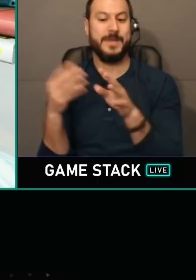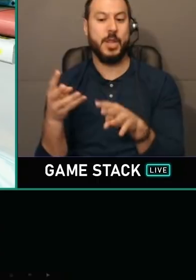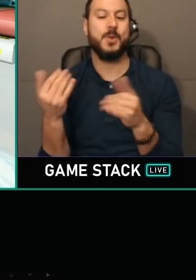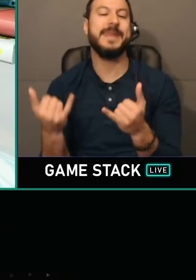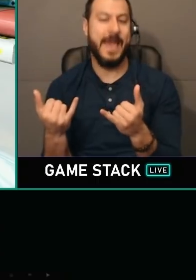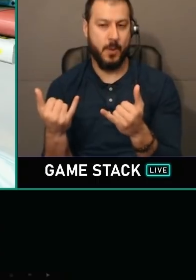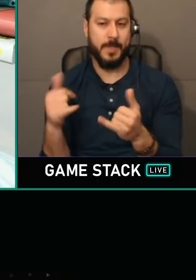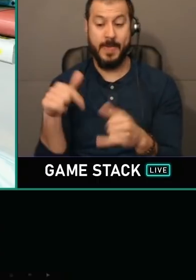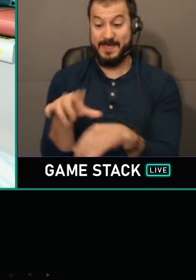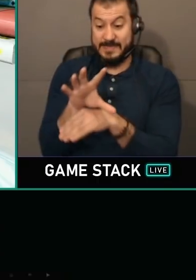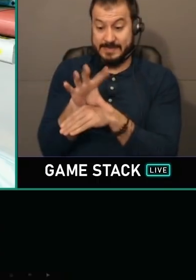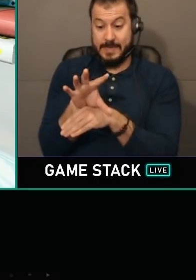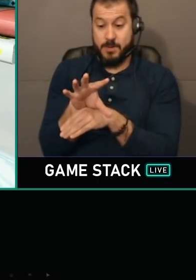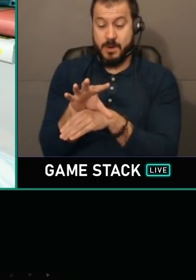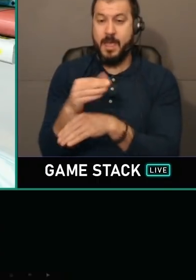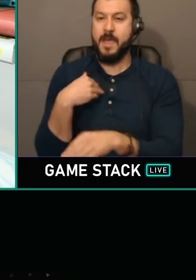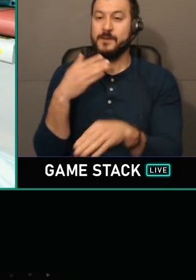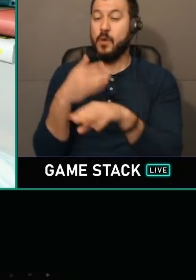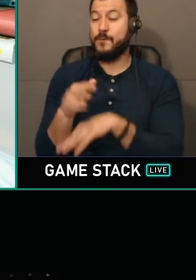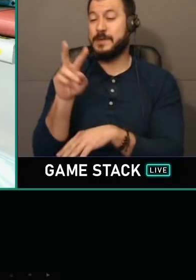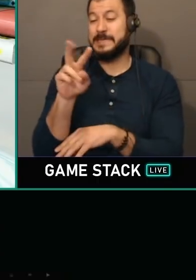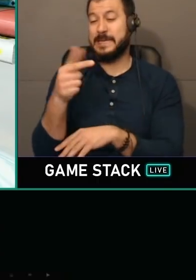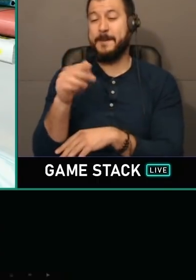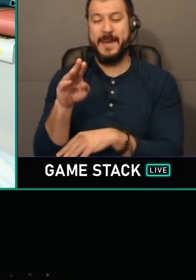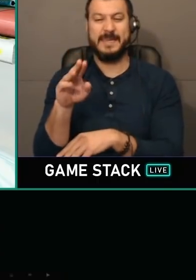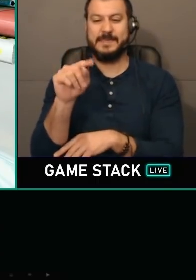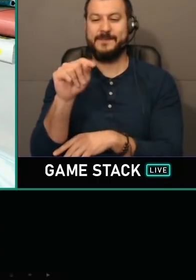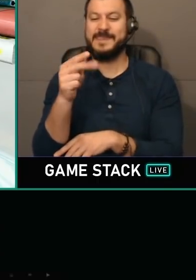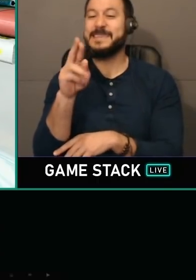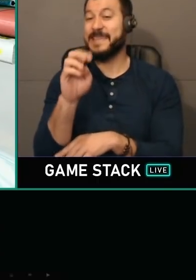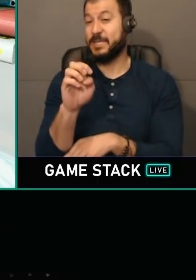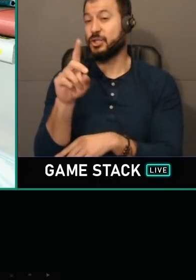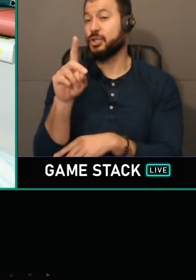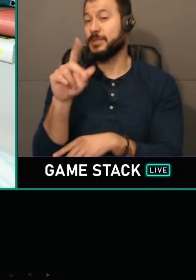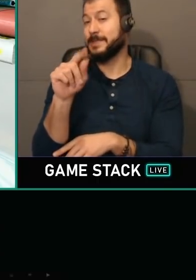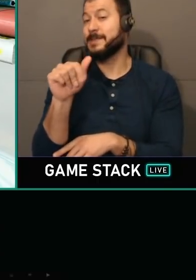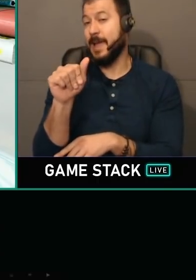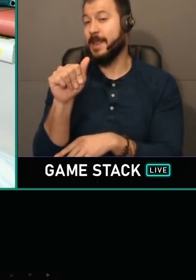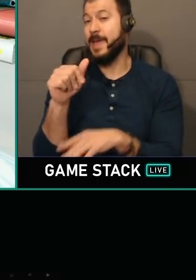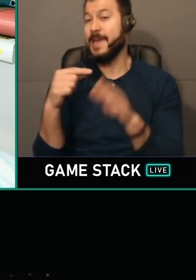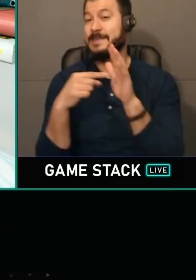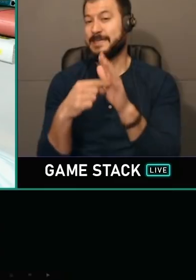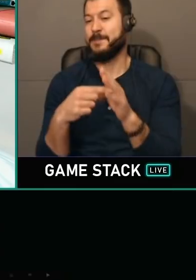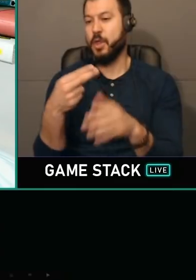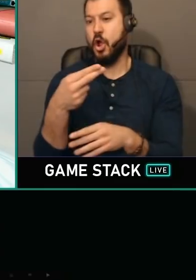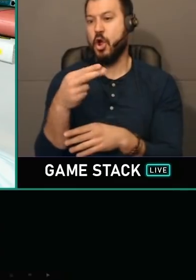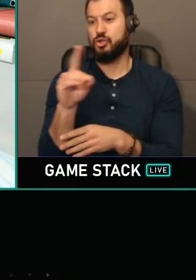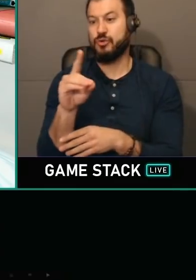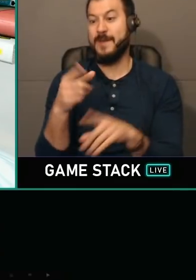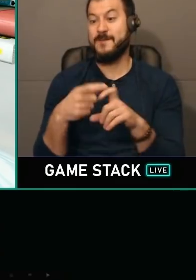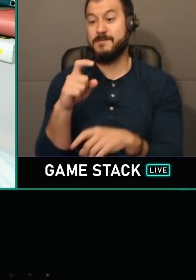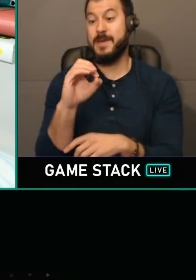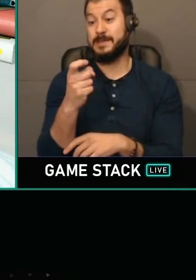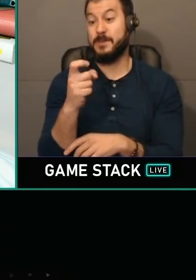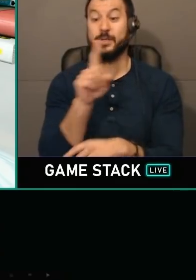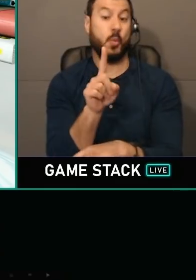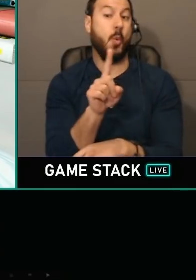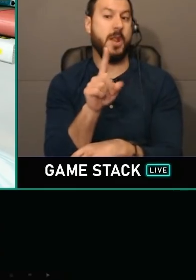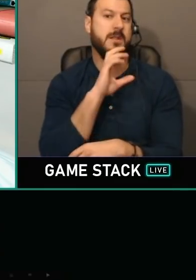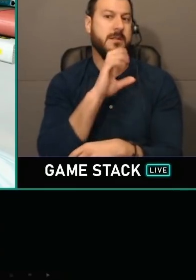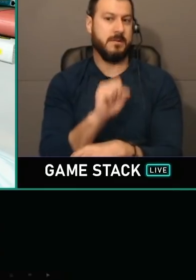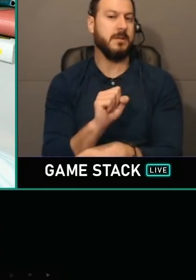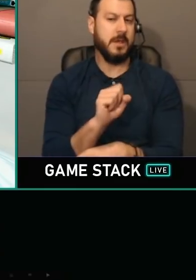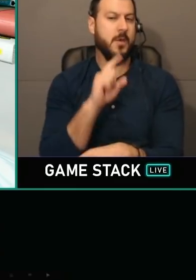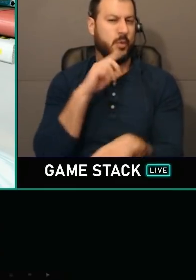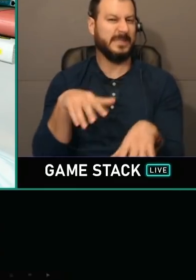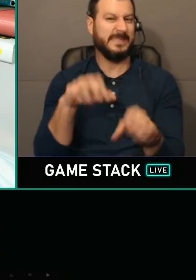camera angle consists of over 2 gigabytes of texture data and simulating a hard drive from the Xbox One X console. It'll take a while